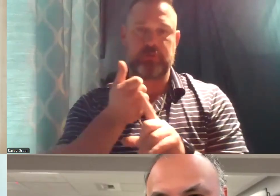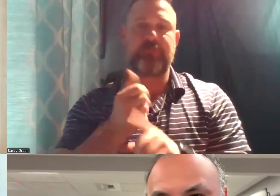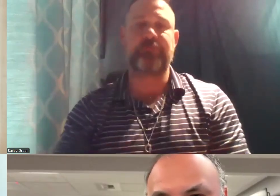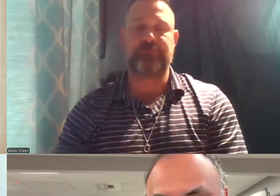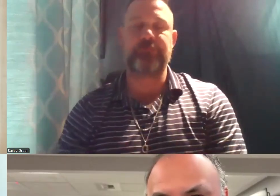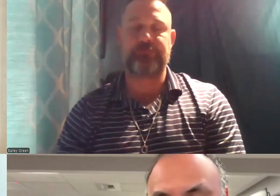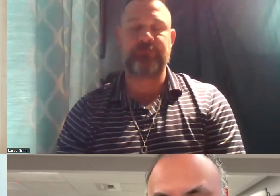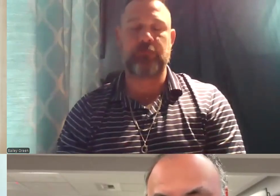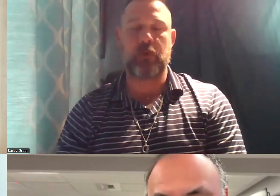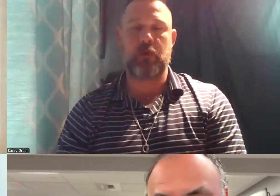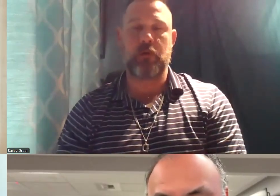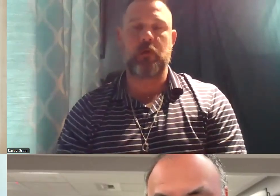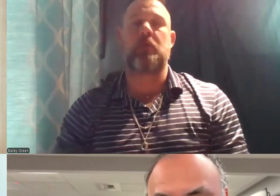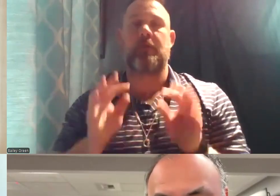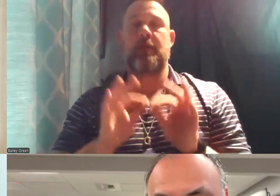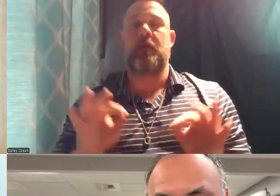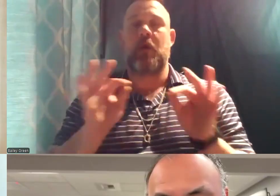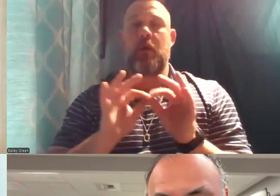This is a very important topic,